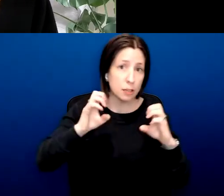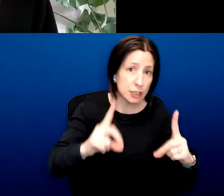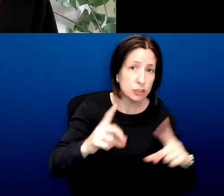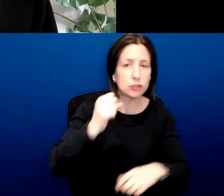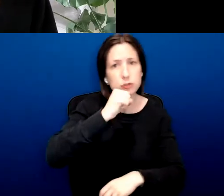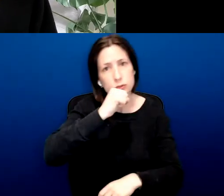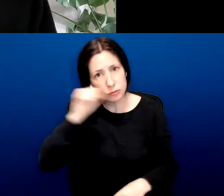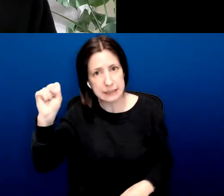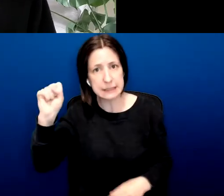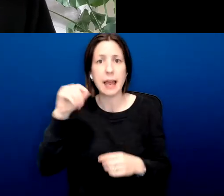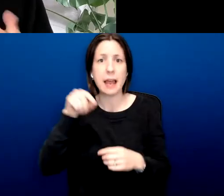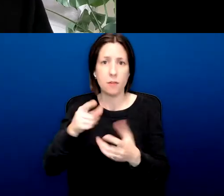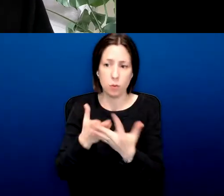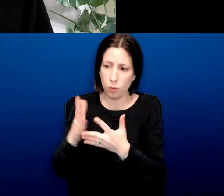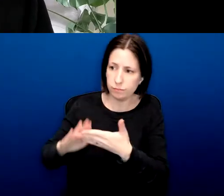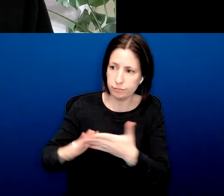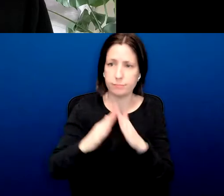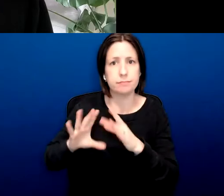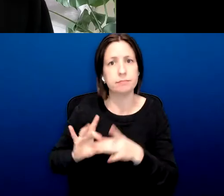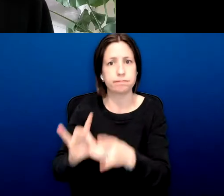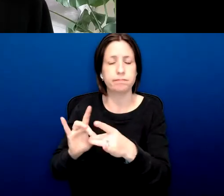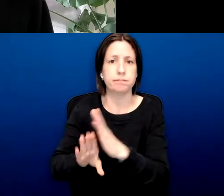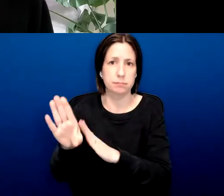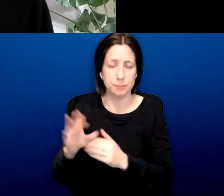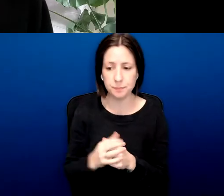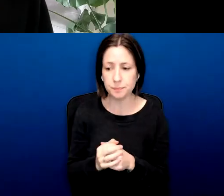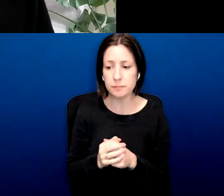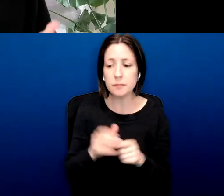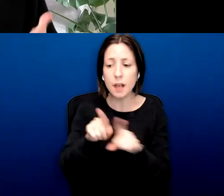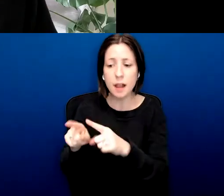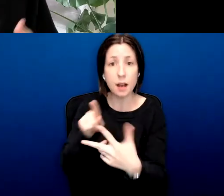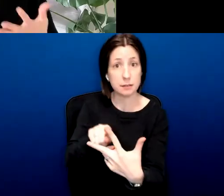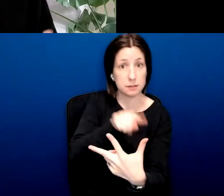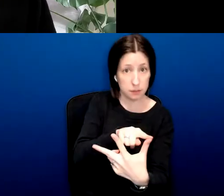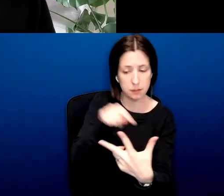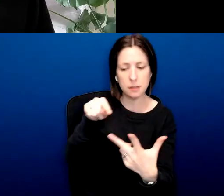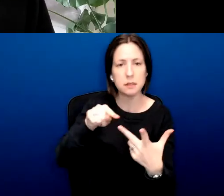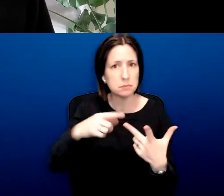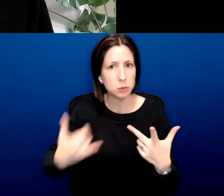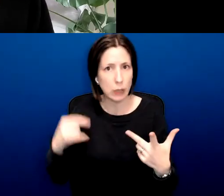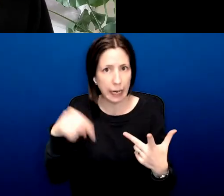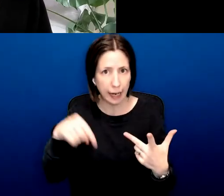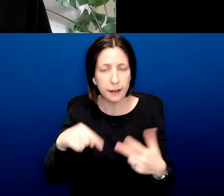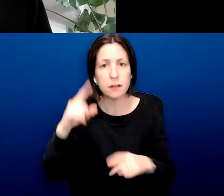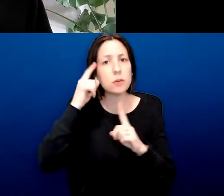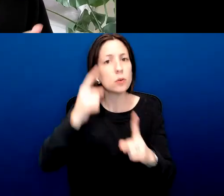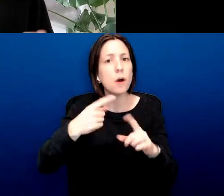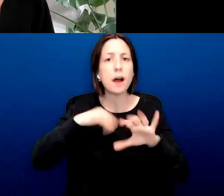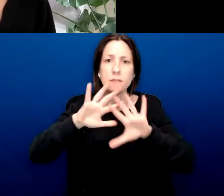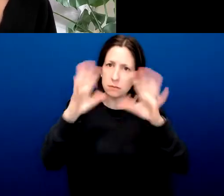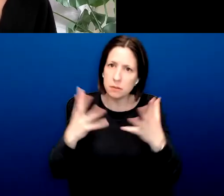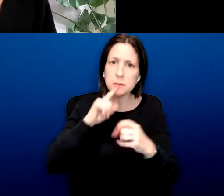community building. And so today, as with our other two sessions, we're aiming to bring an overarching commitment